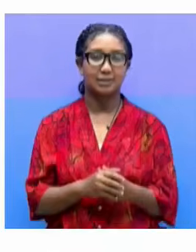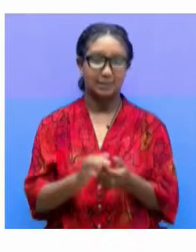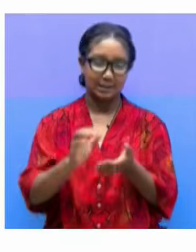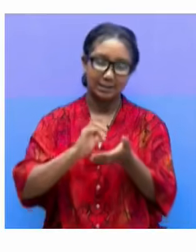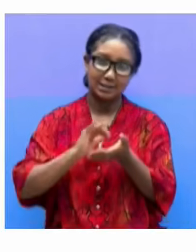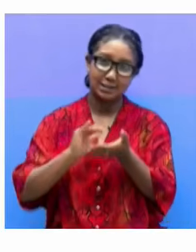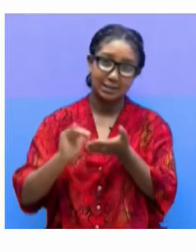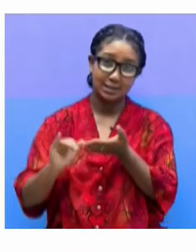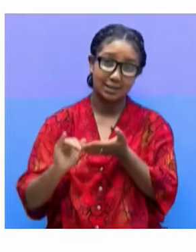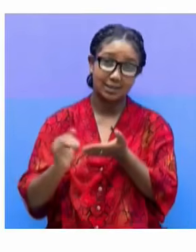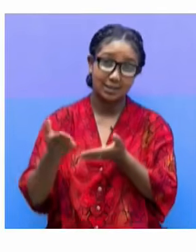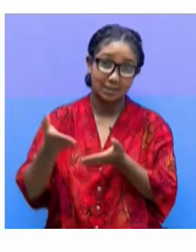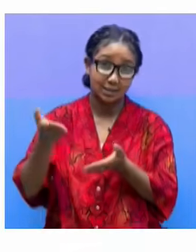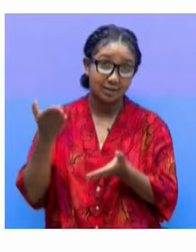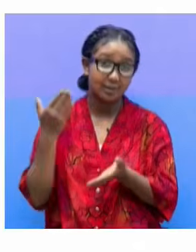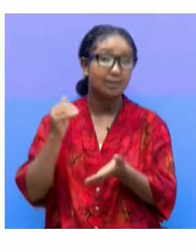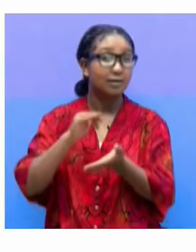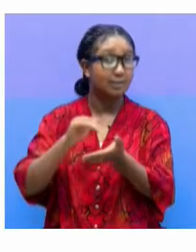studied